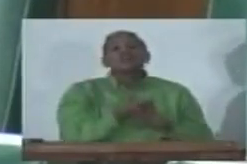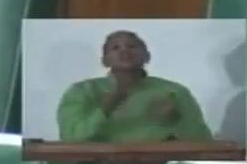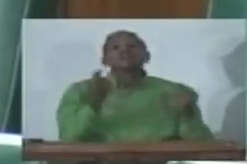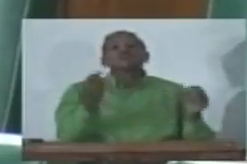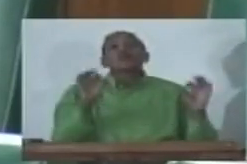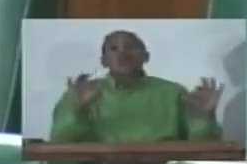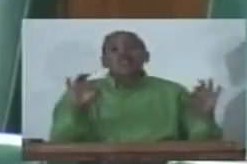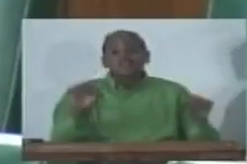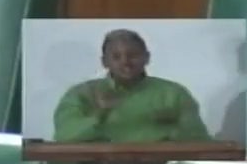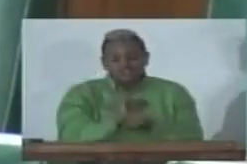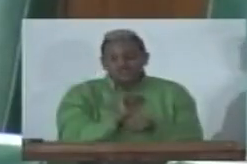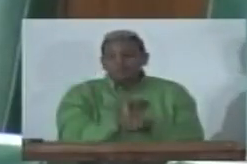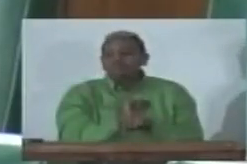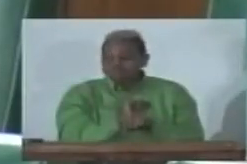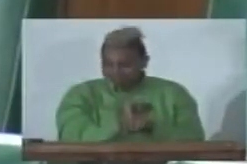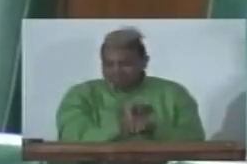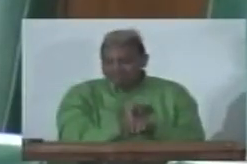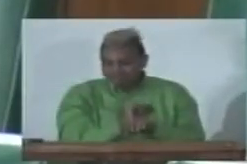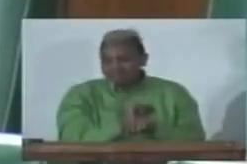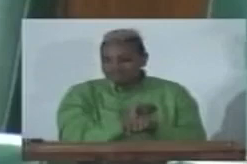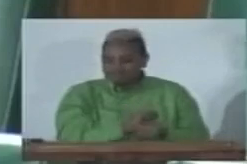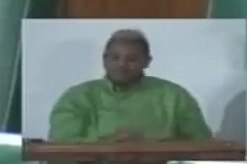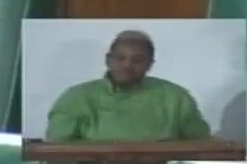an excellent job.